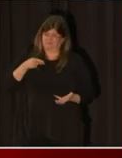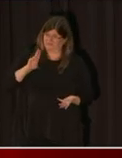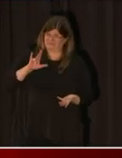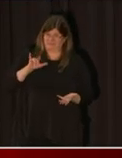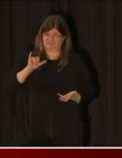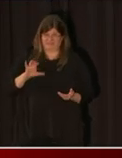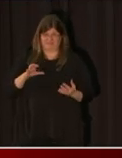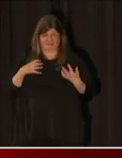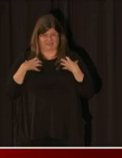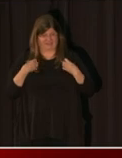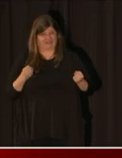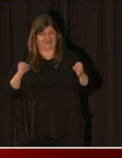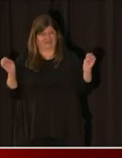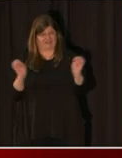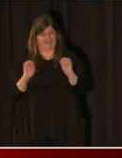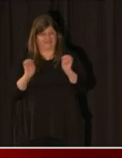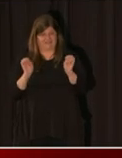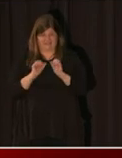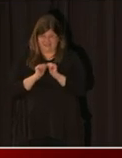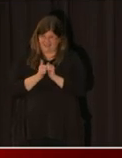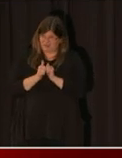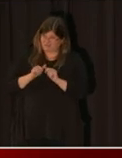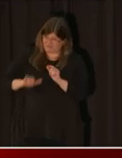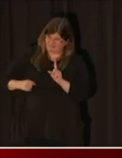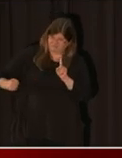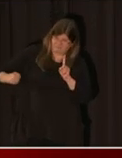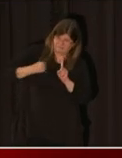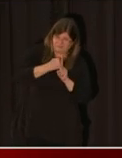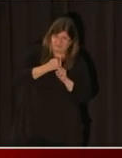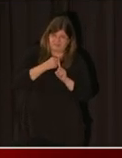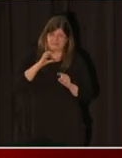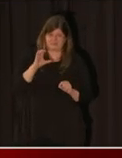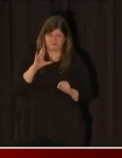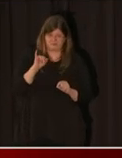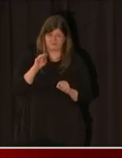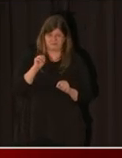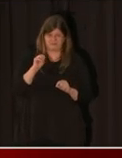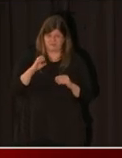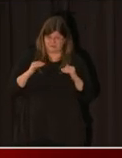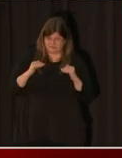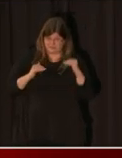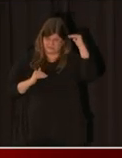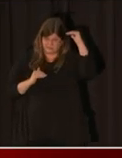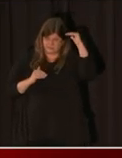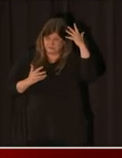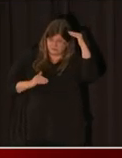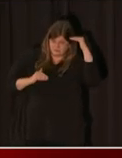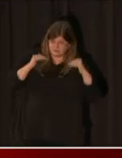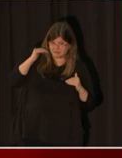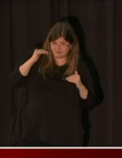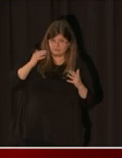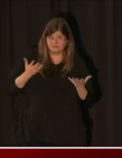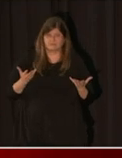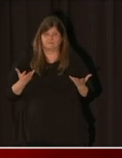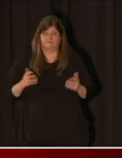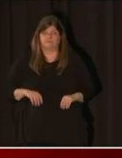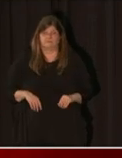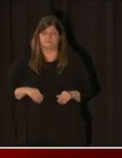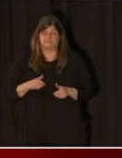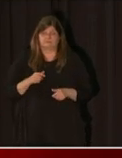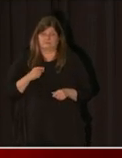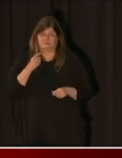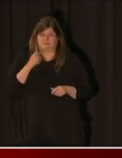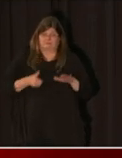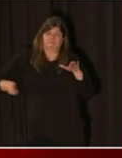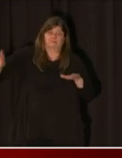crime rates in the district. So I want to just mention a couple of things, and the chief, of course, will explain more. What we've